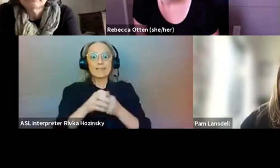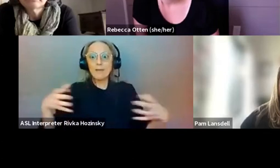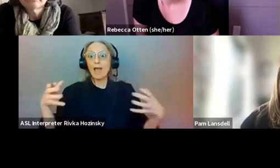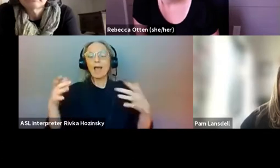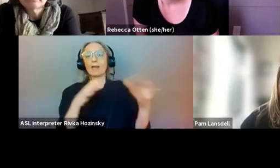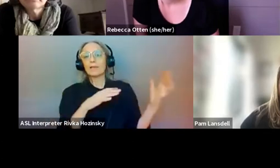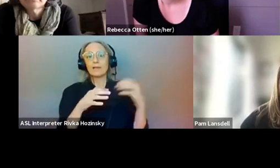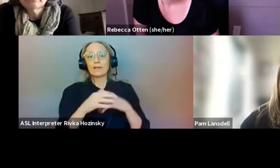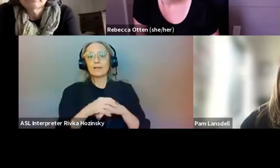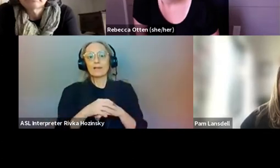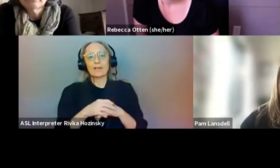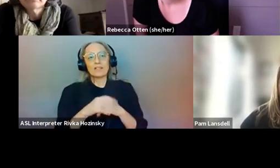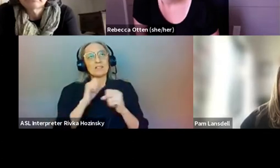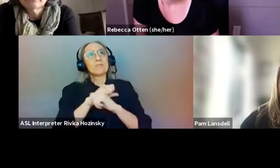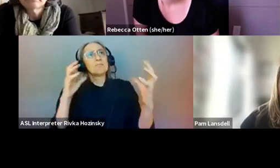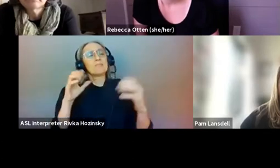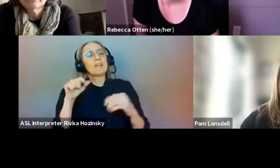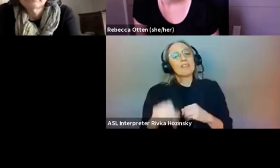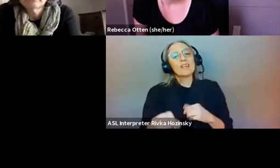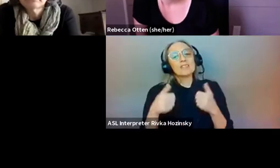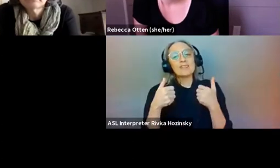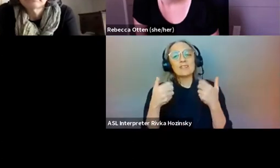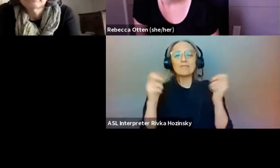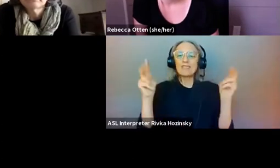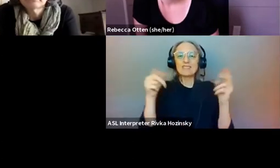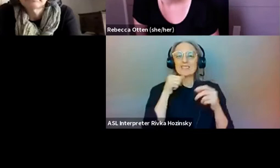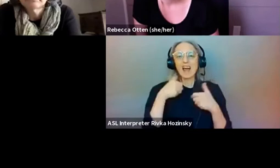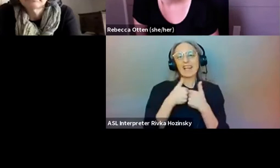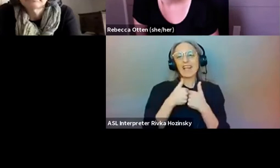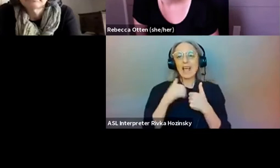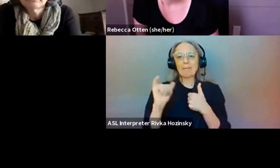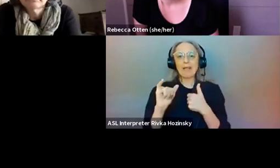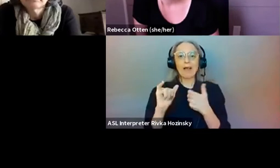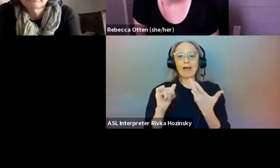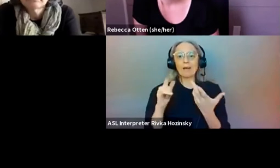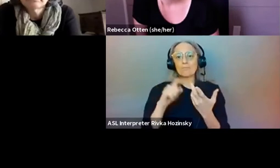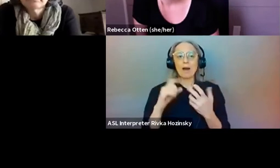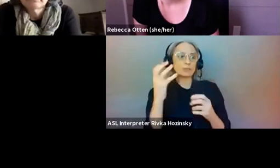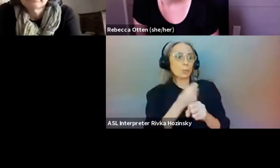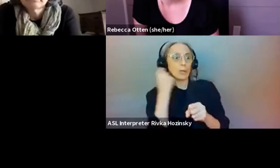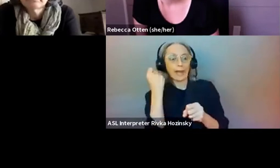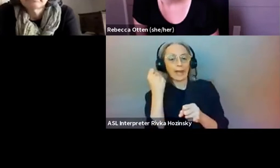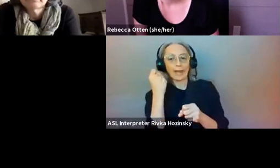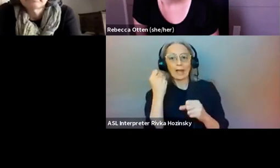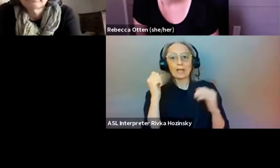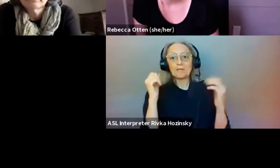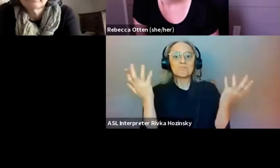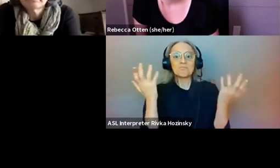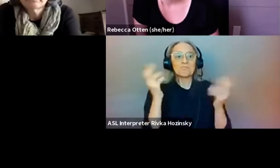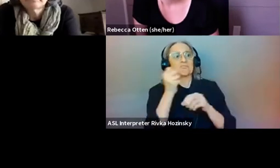not a zero-sum game, right? And I think a lot of people think that like, oh, just because we're decolonizing, then